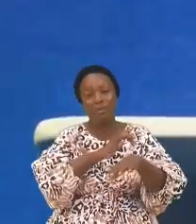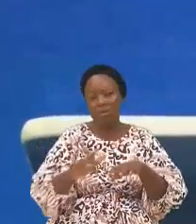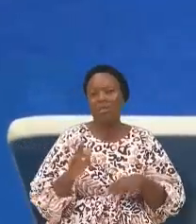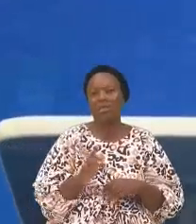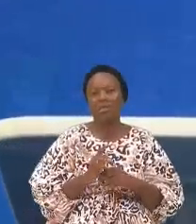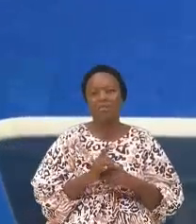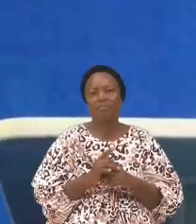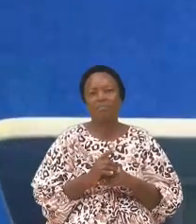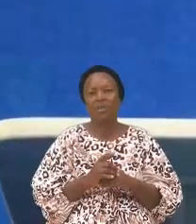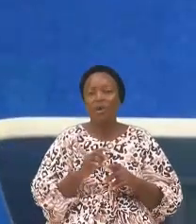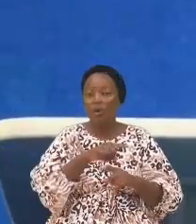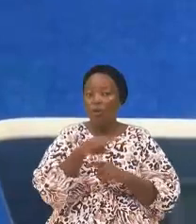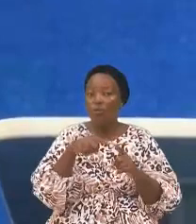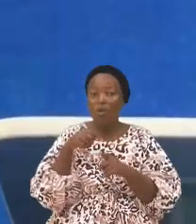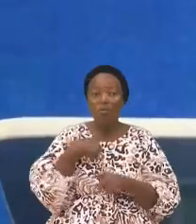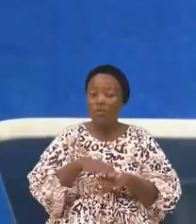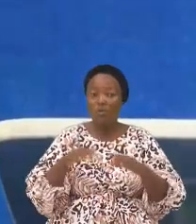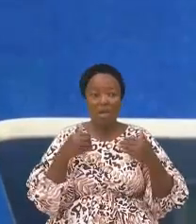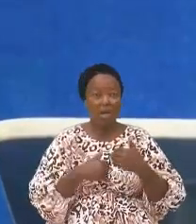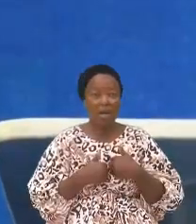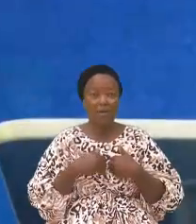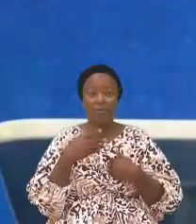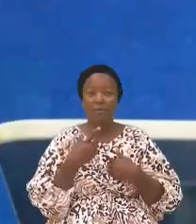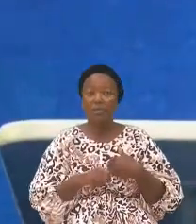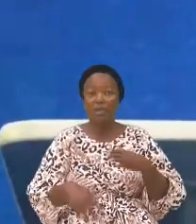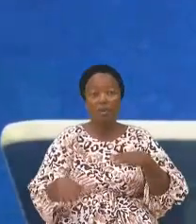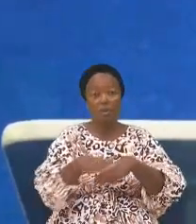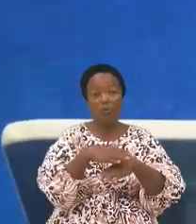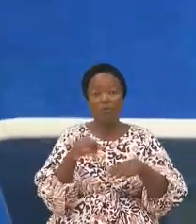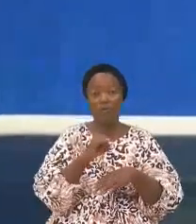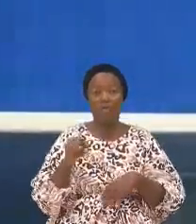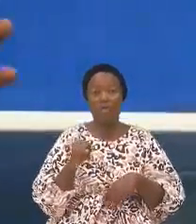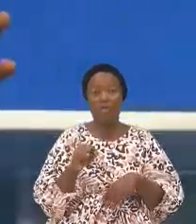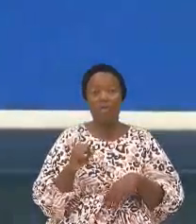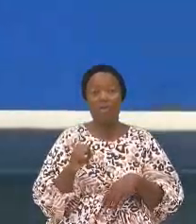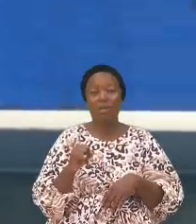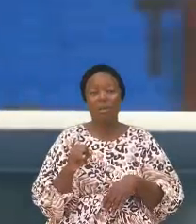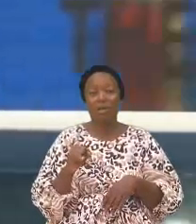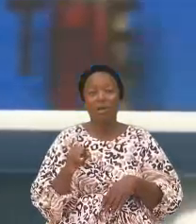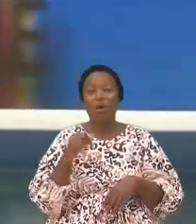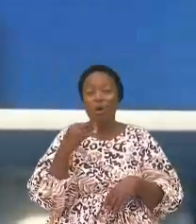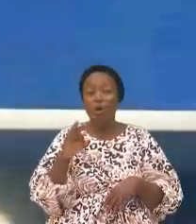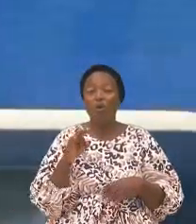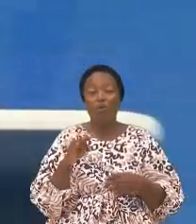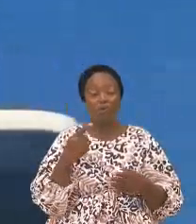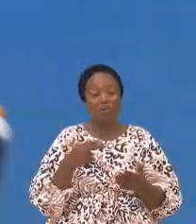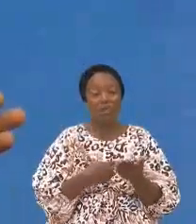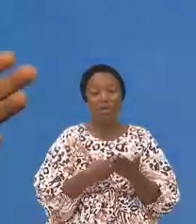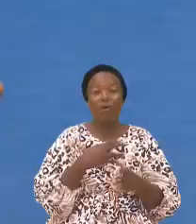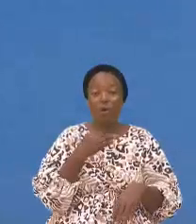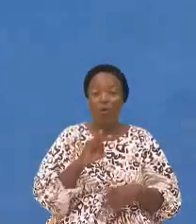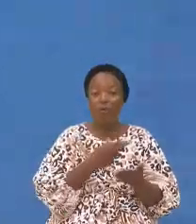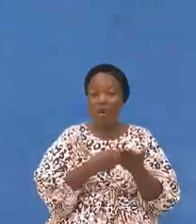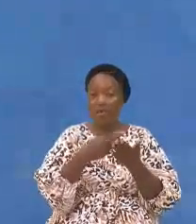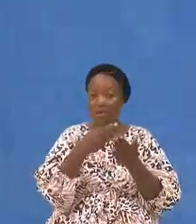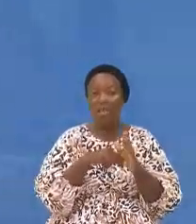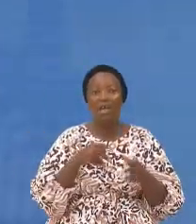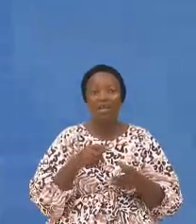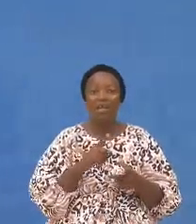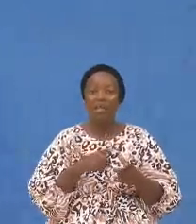said, because I am naked. When we don't have the covering of